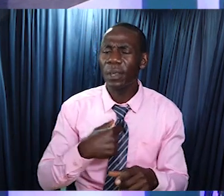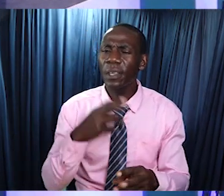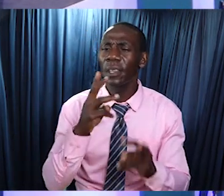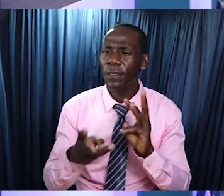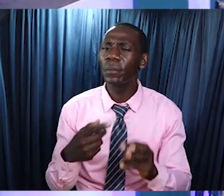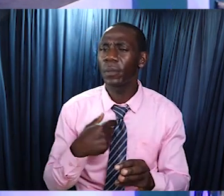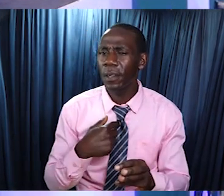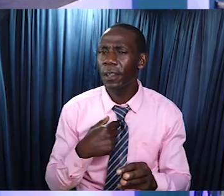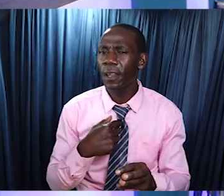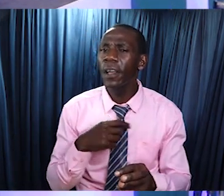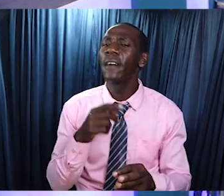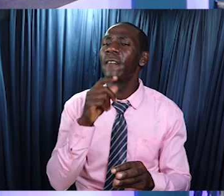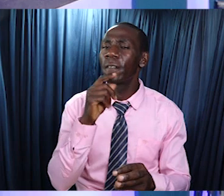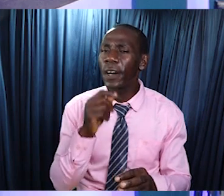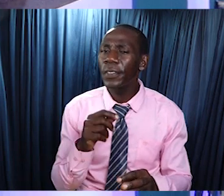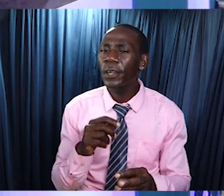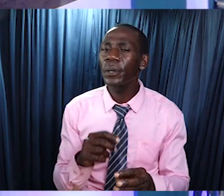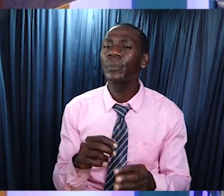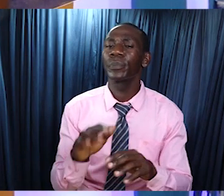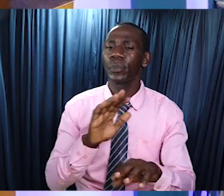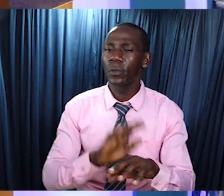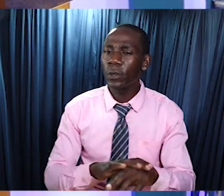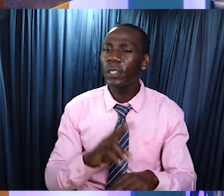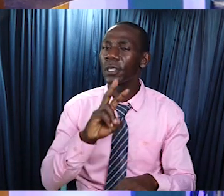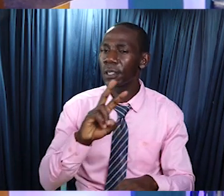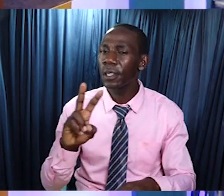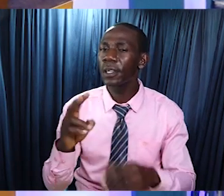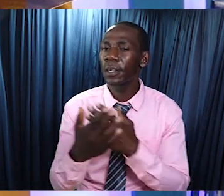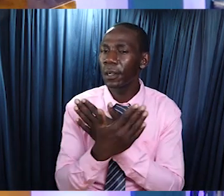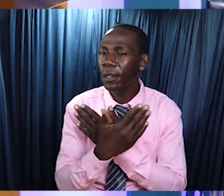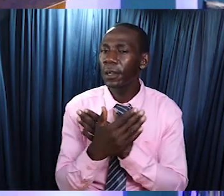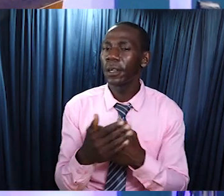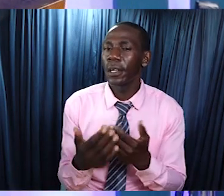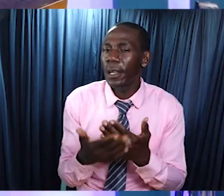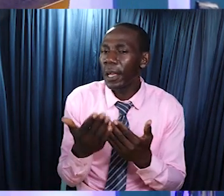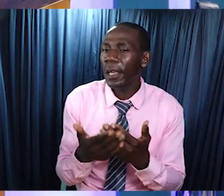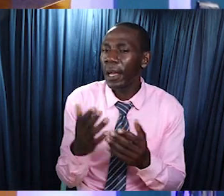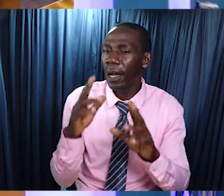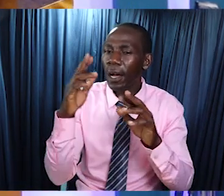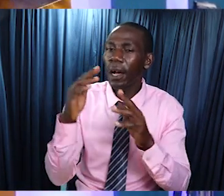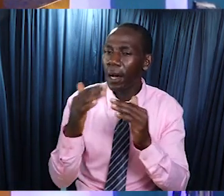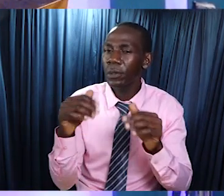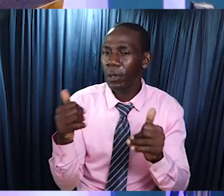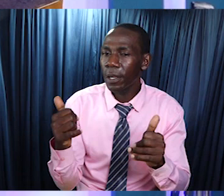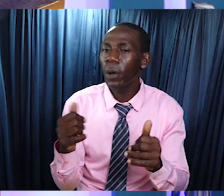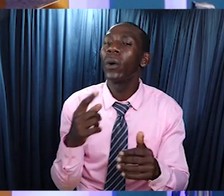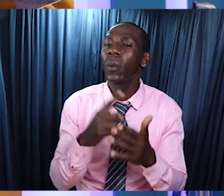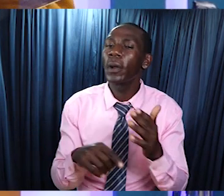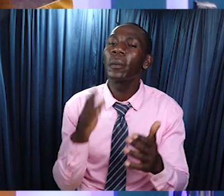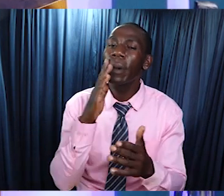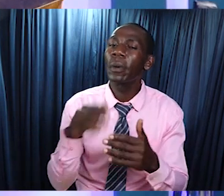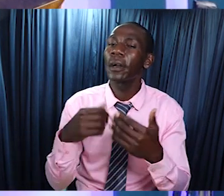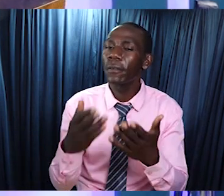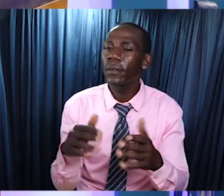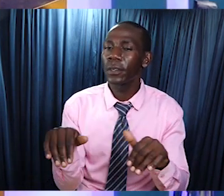if it were me. Ile baba anavyomuona ana mapenzi makubwa. How I see my father with a great love. Analea nyumba. He is keeping the house. Kila mama atakacho. What my